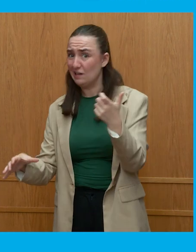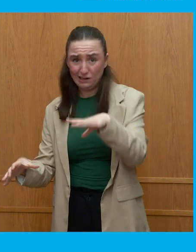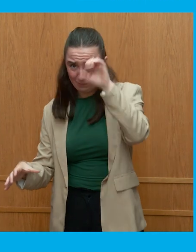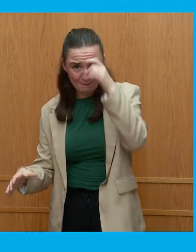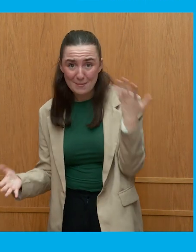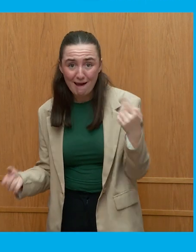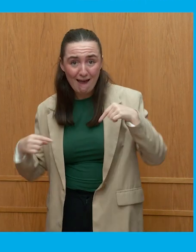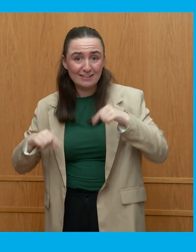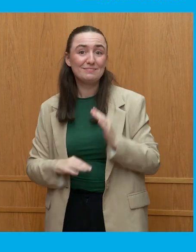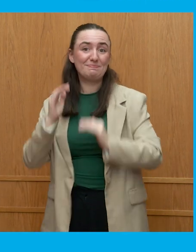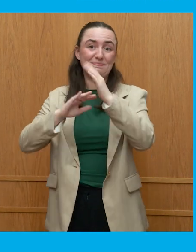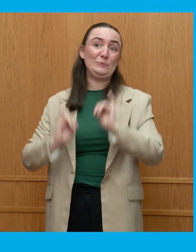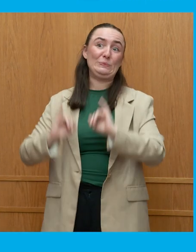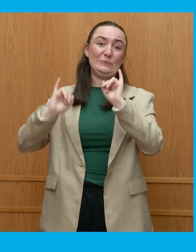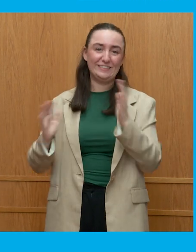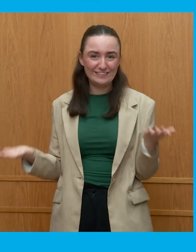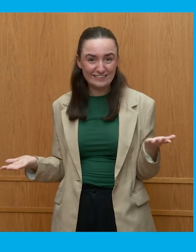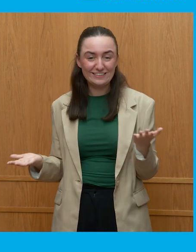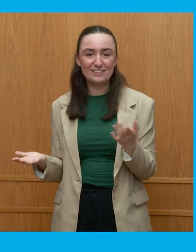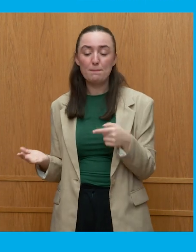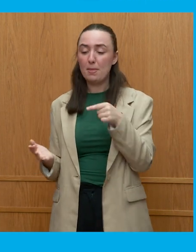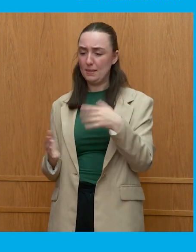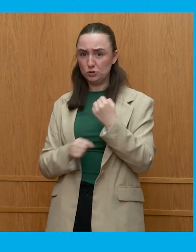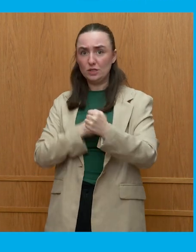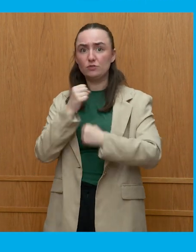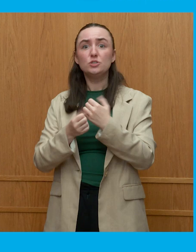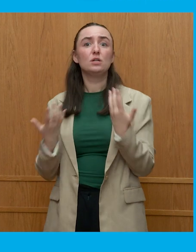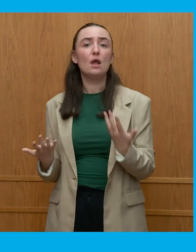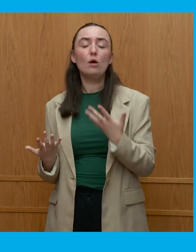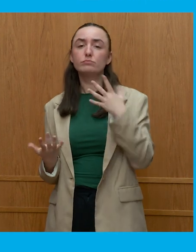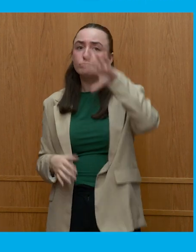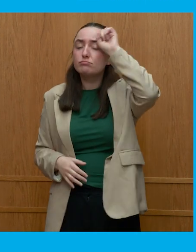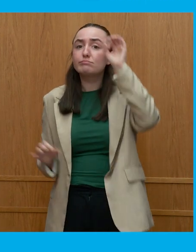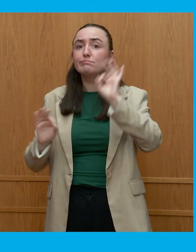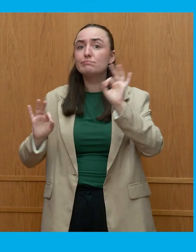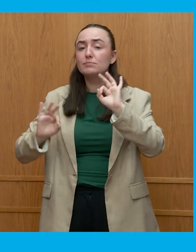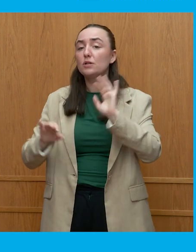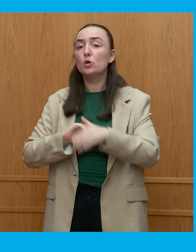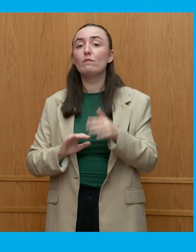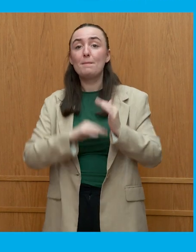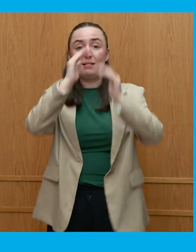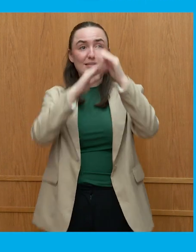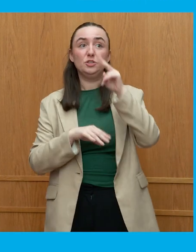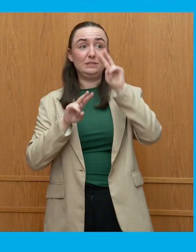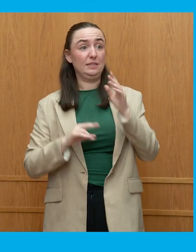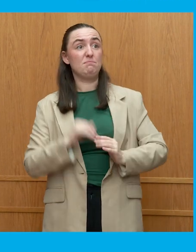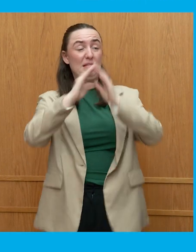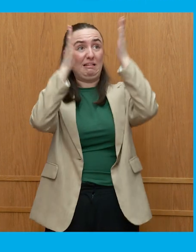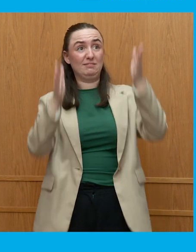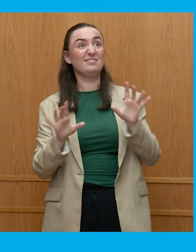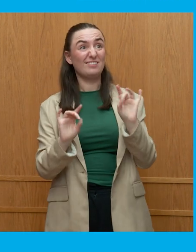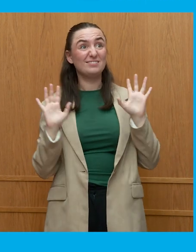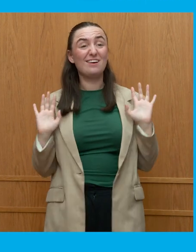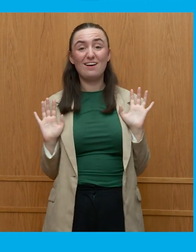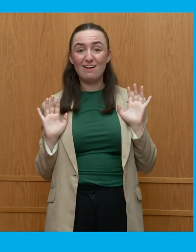But, you know, that generation doesn't know anything about it. Mm-hmm. Yeah. They just see the building. Yeah. And the